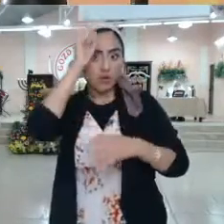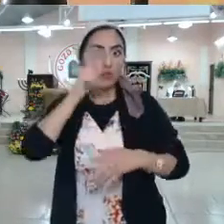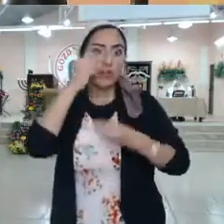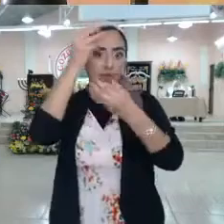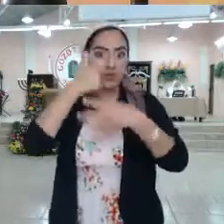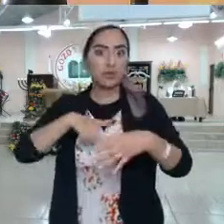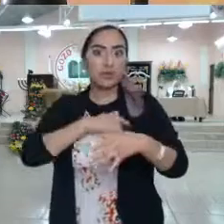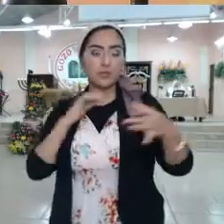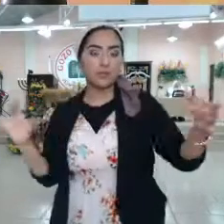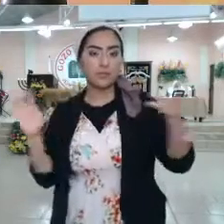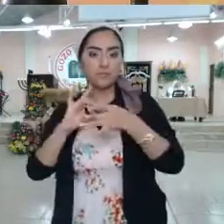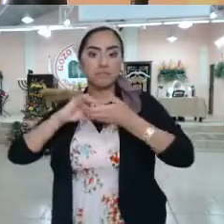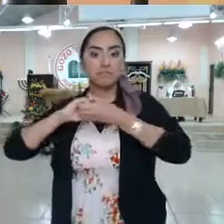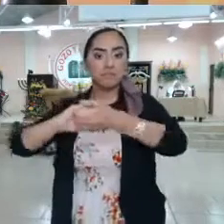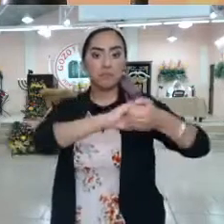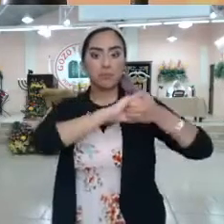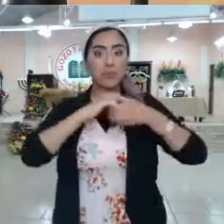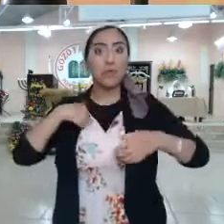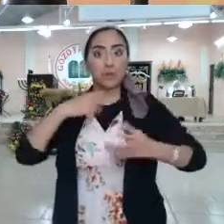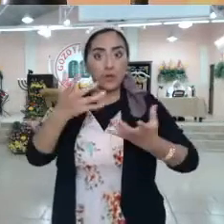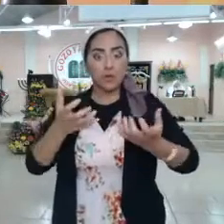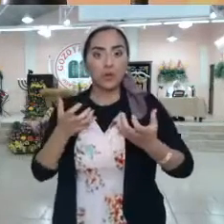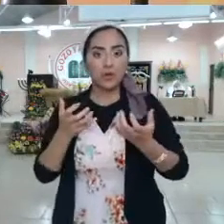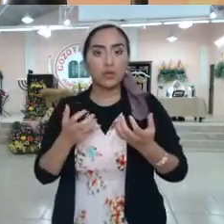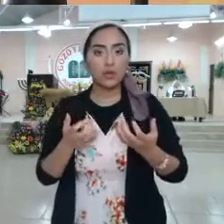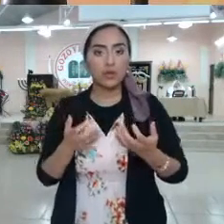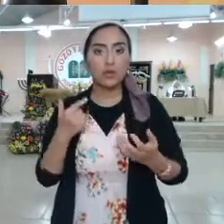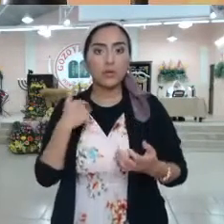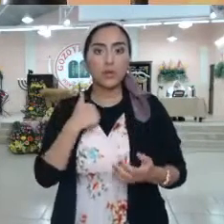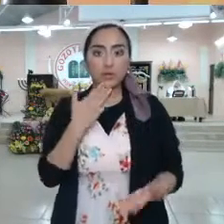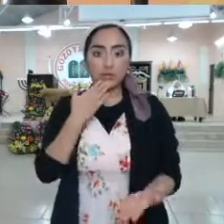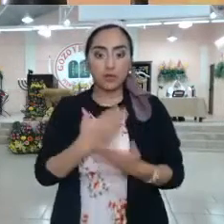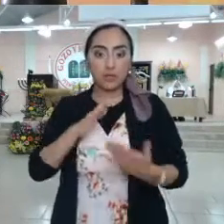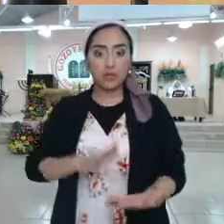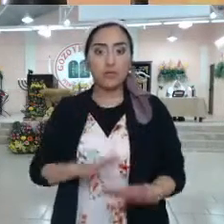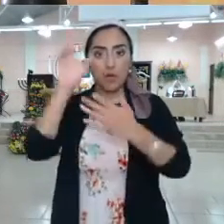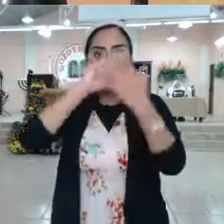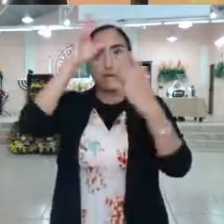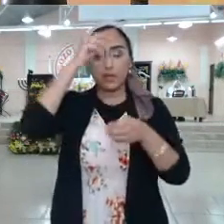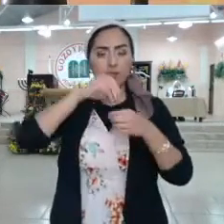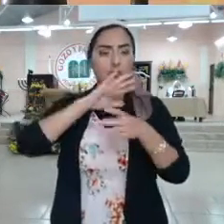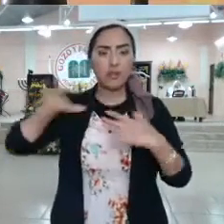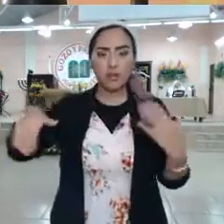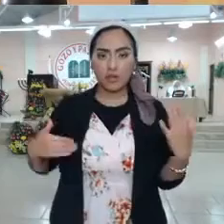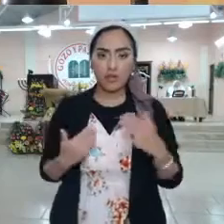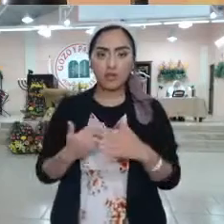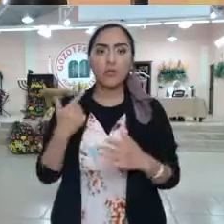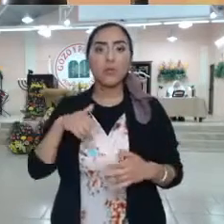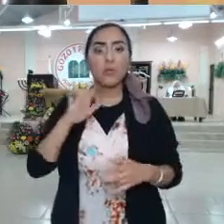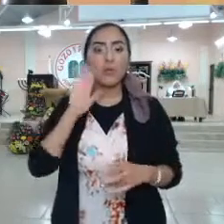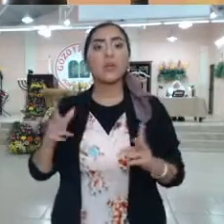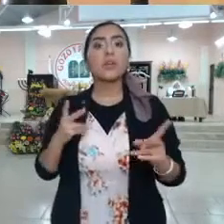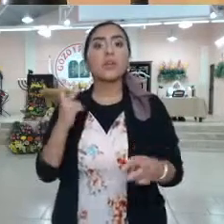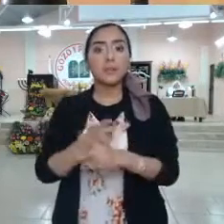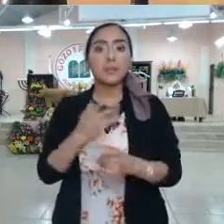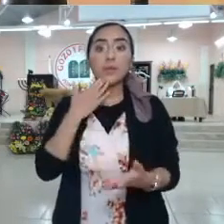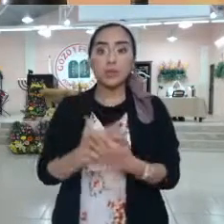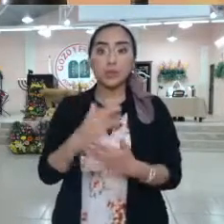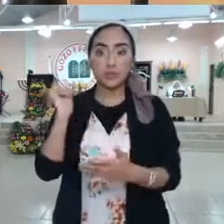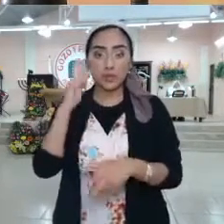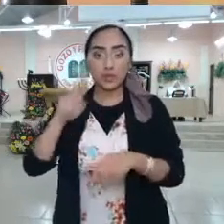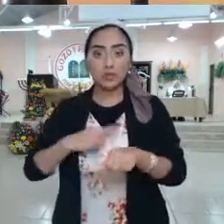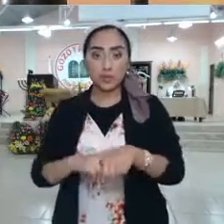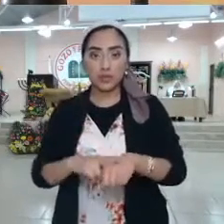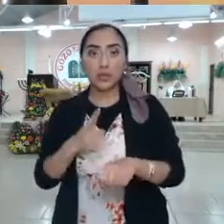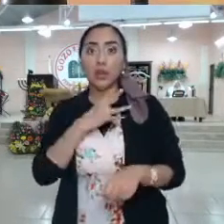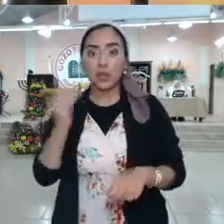The Eternal Father is the one that puts us together, so we want to please the Avakadosh in everything. We're going to keep,